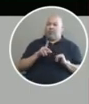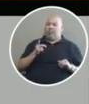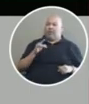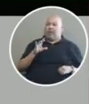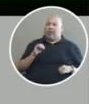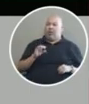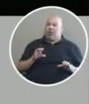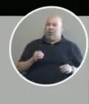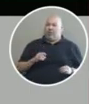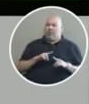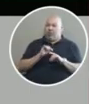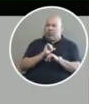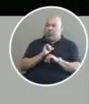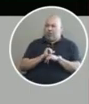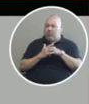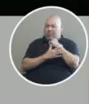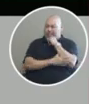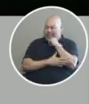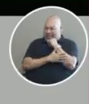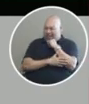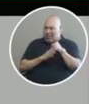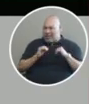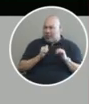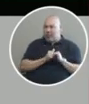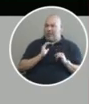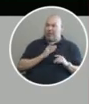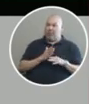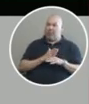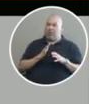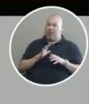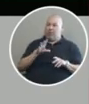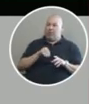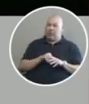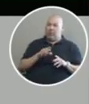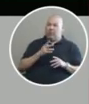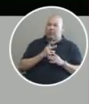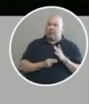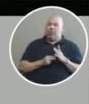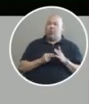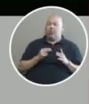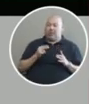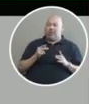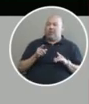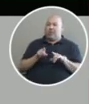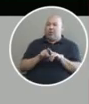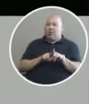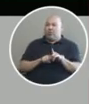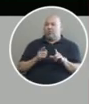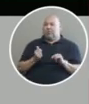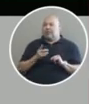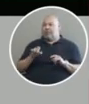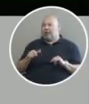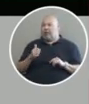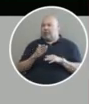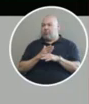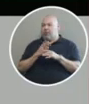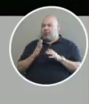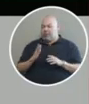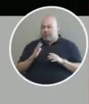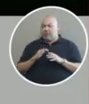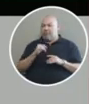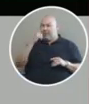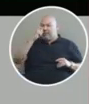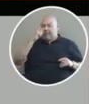PIO office, we're working with the county, and with our partners to include both chambers as well as numerous other partner